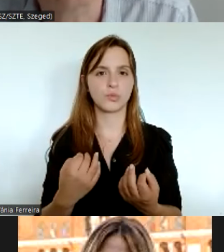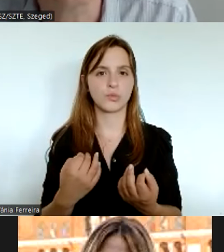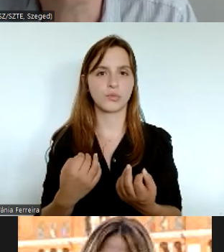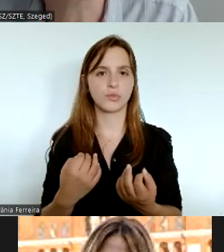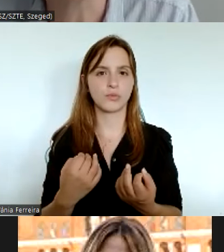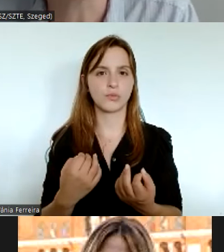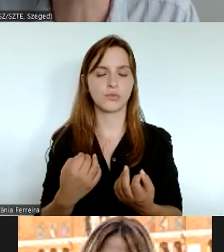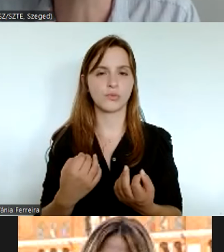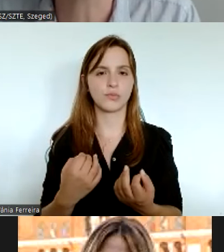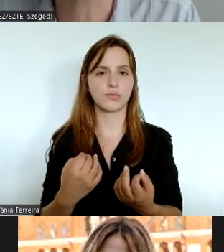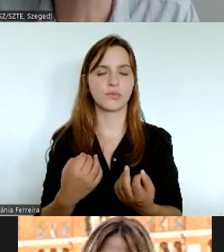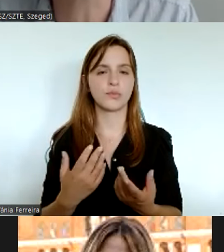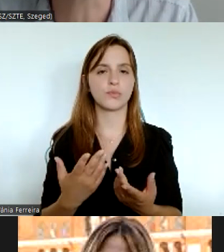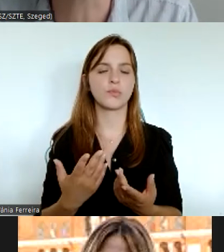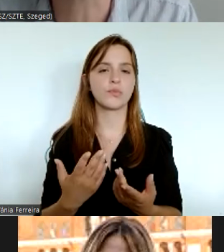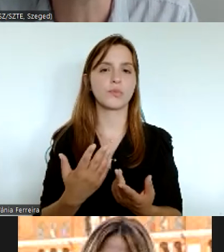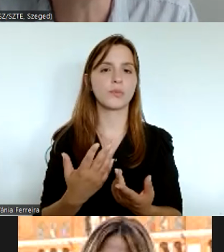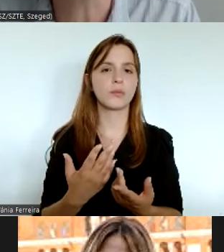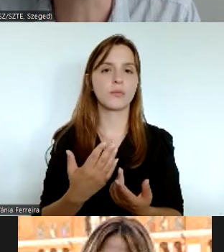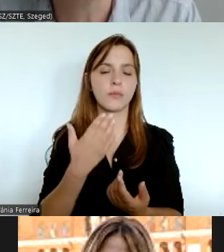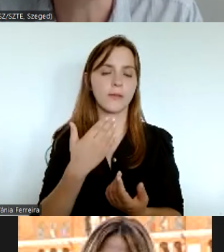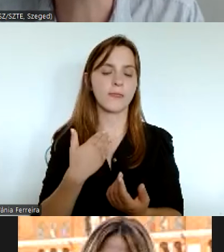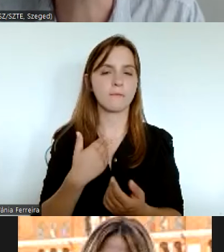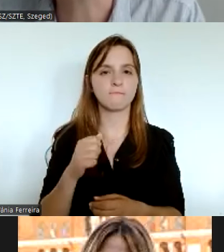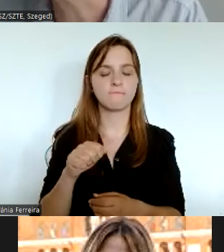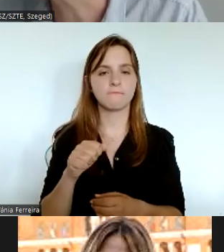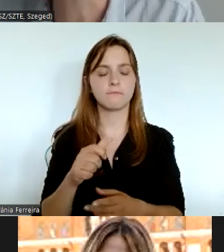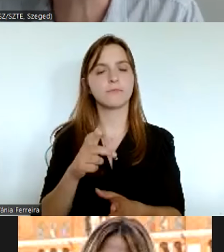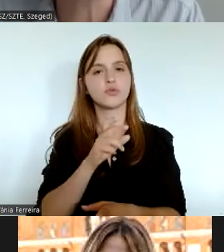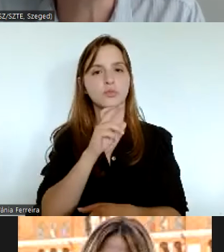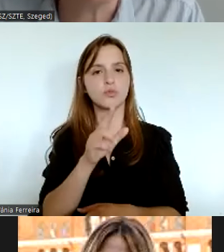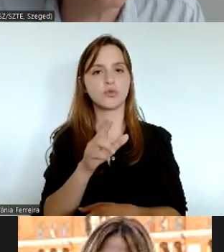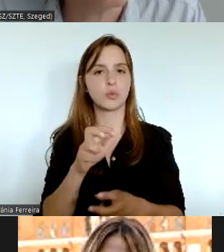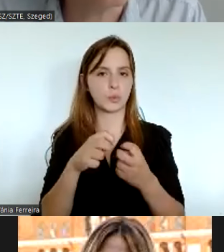email about this issue, and I